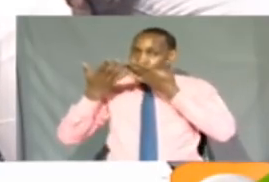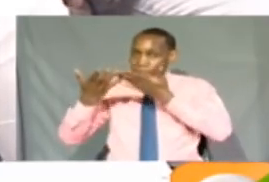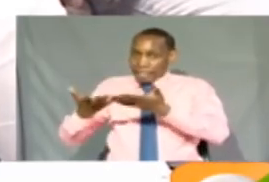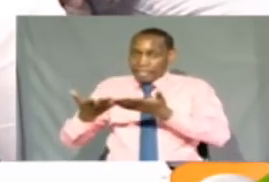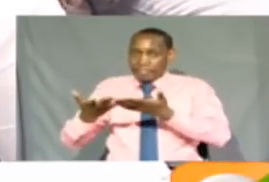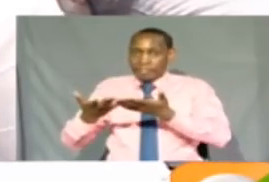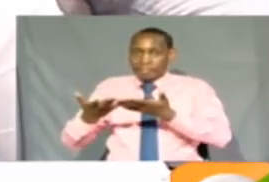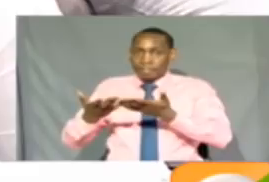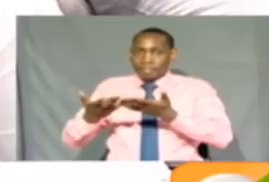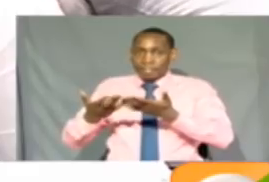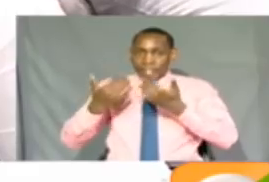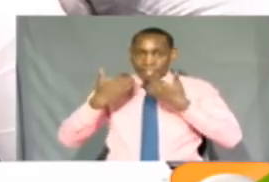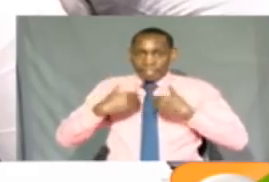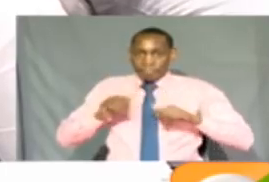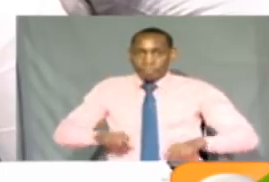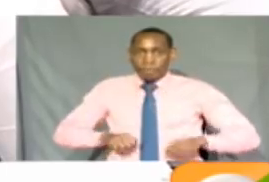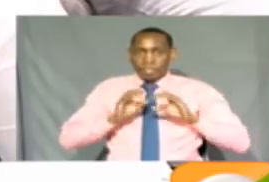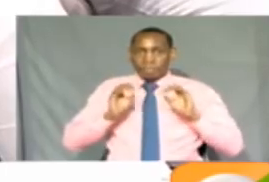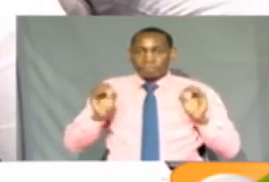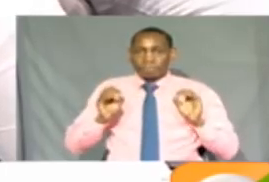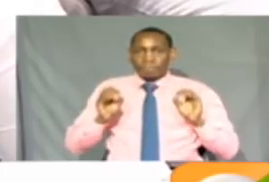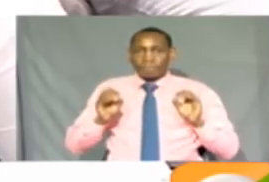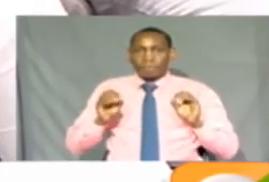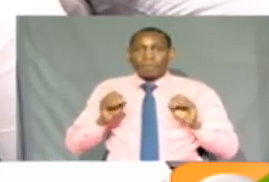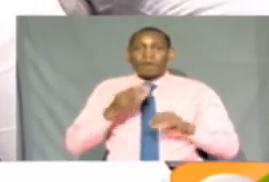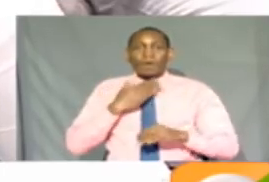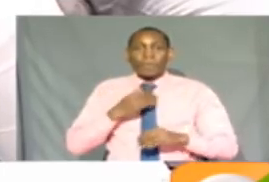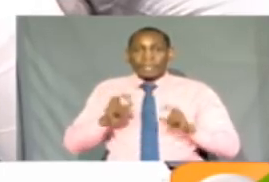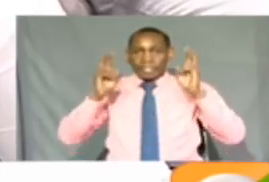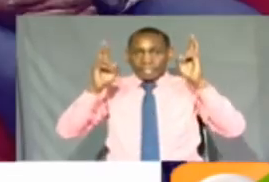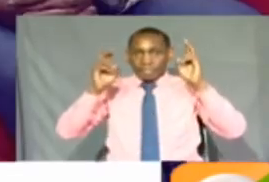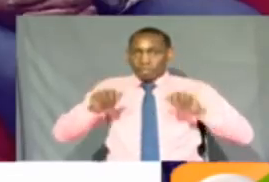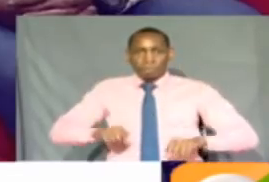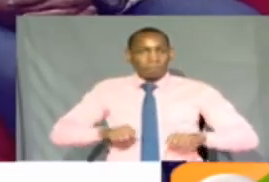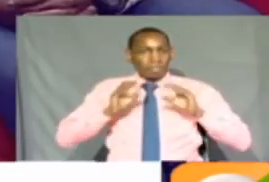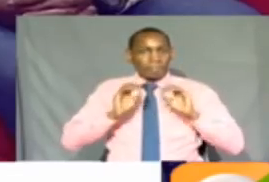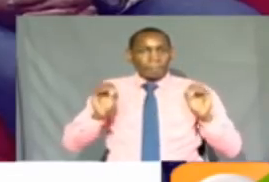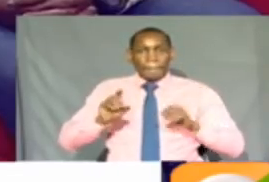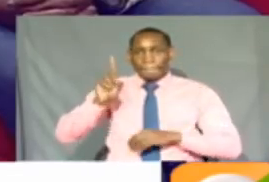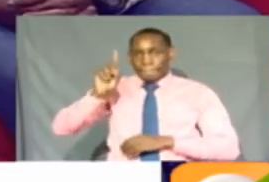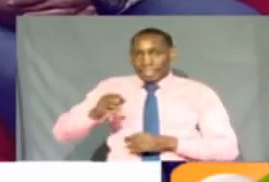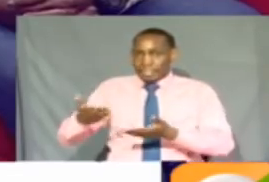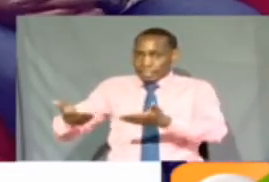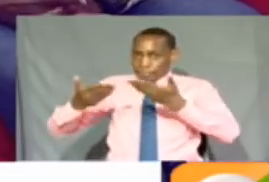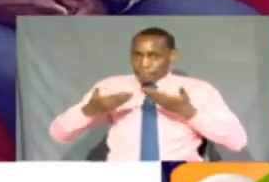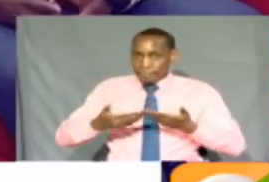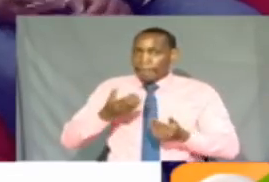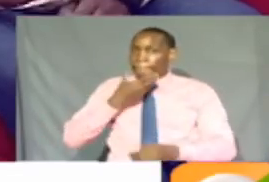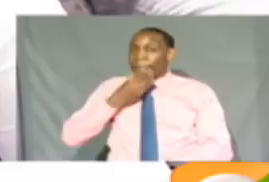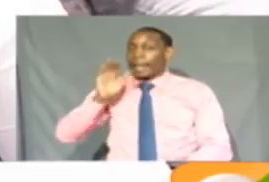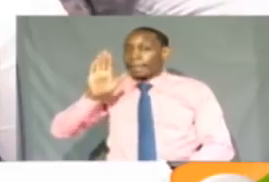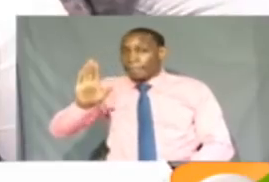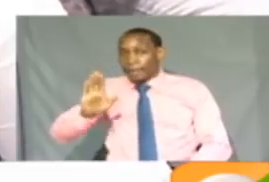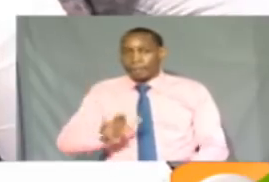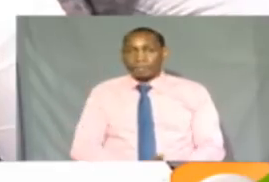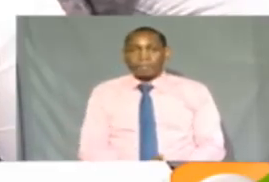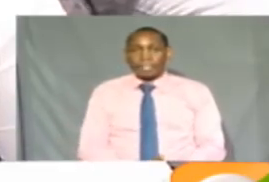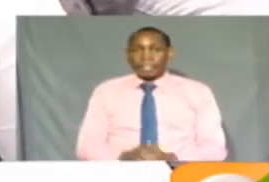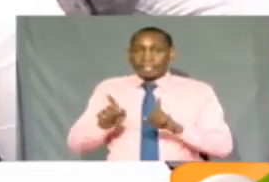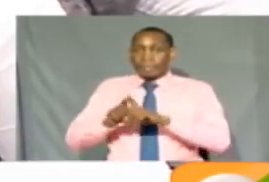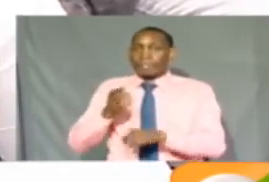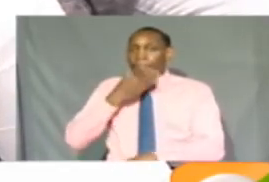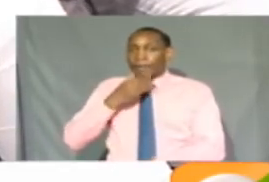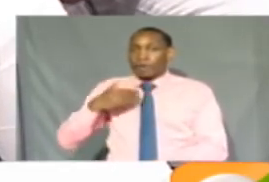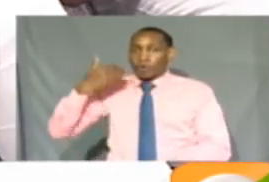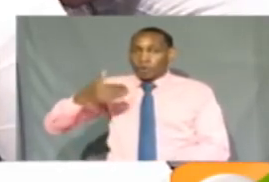be like I'm now the boss, and I never want that title of being the boss. So you'll have to provide because you're the man, and men are